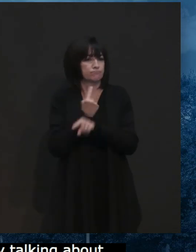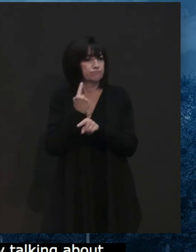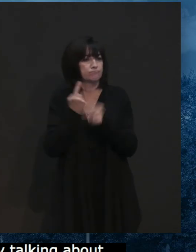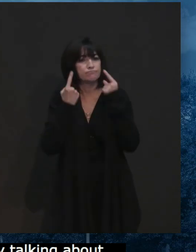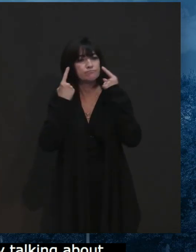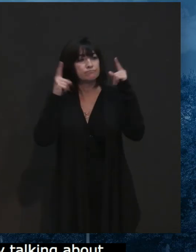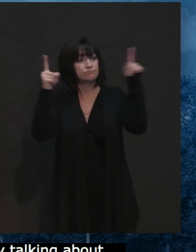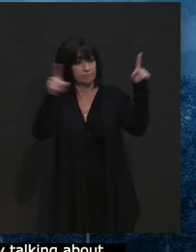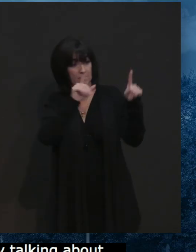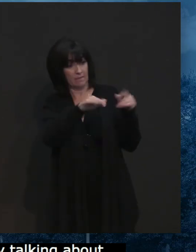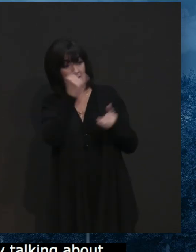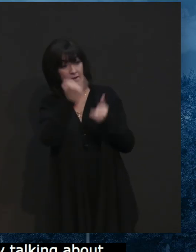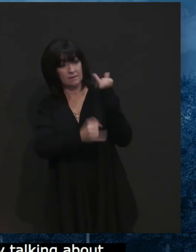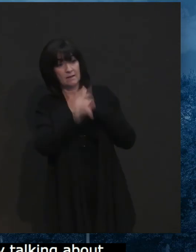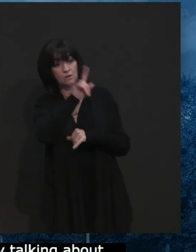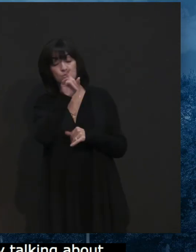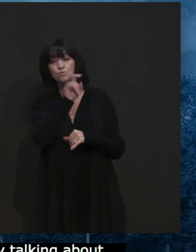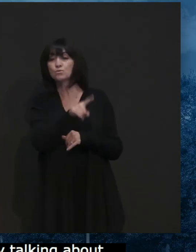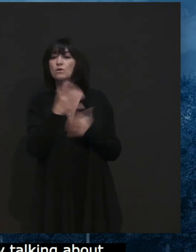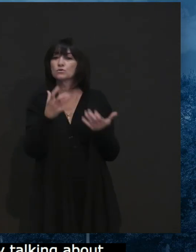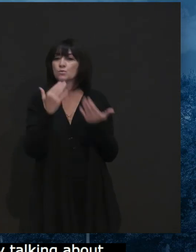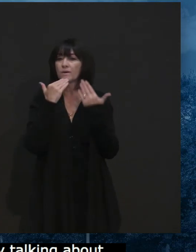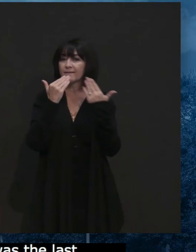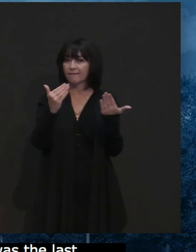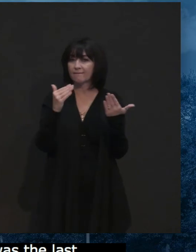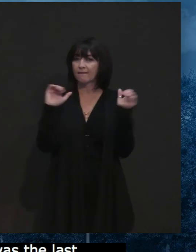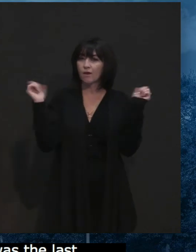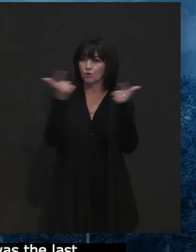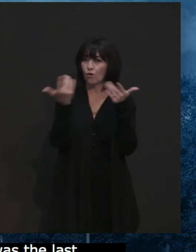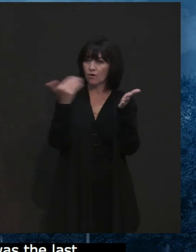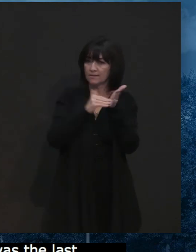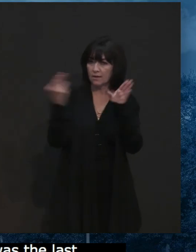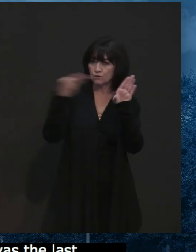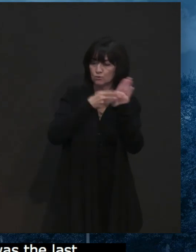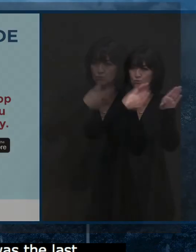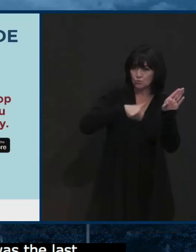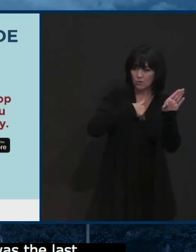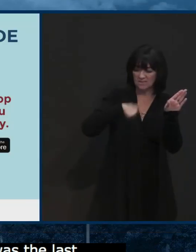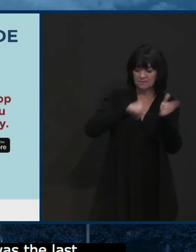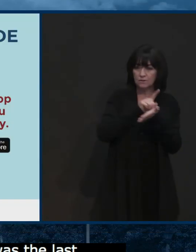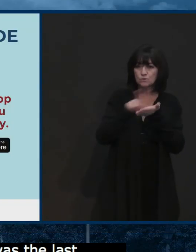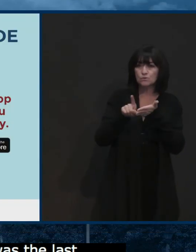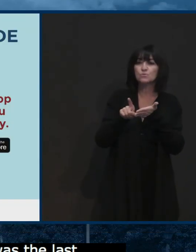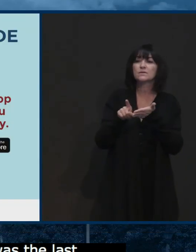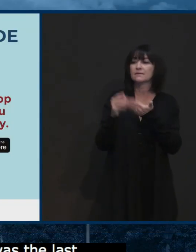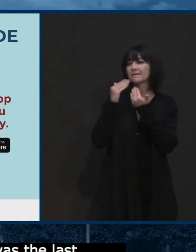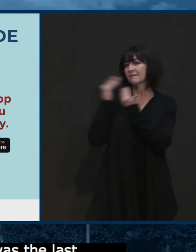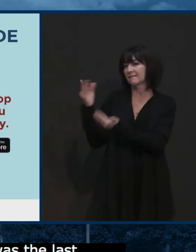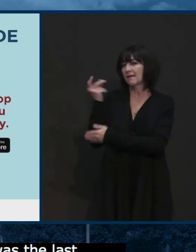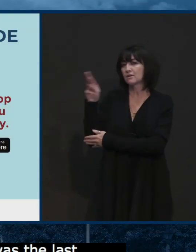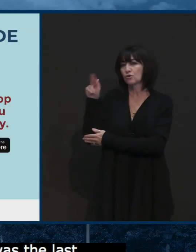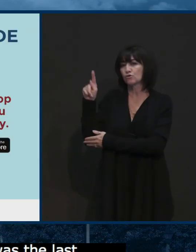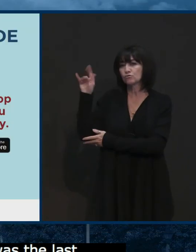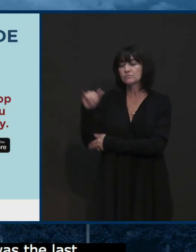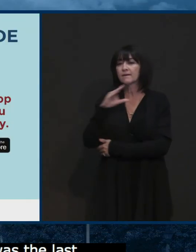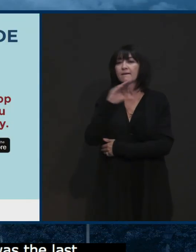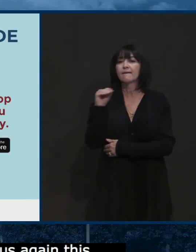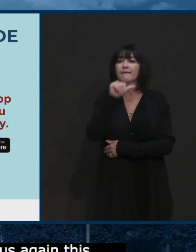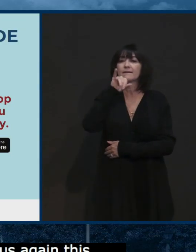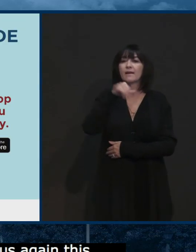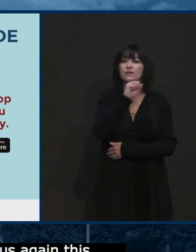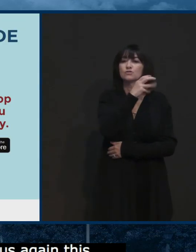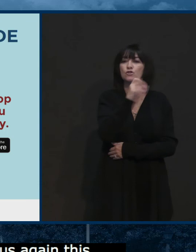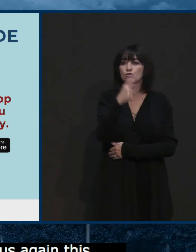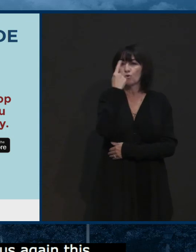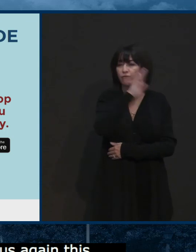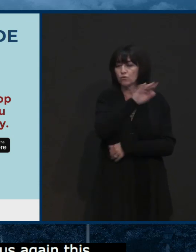the last question. Again, I want to thank everybody for joining us again this week. Thank Dr. Rattay and A.J. Schall for their tremendous work